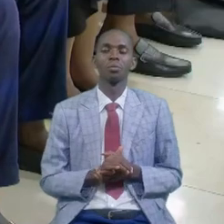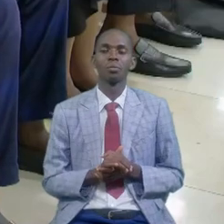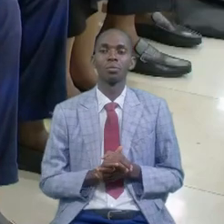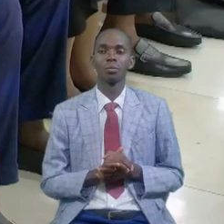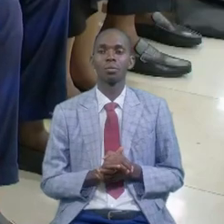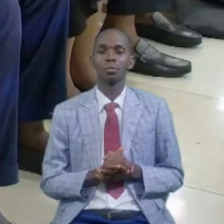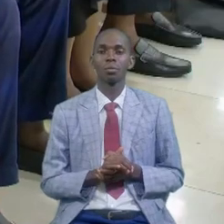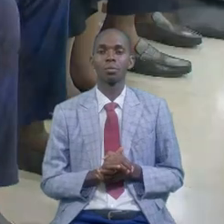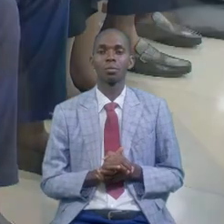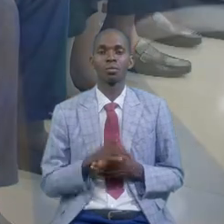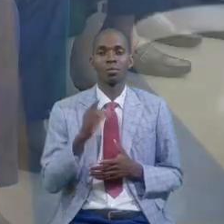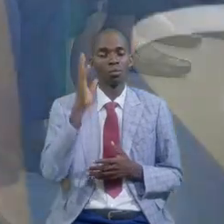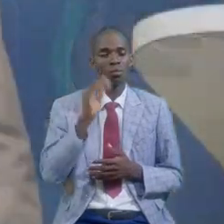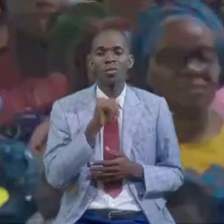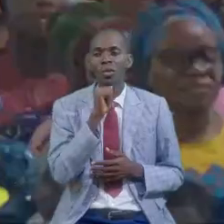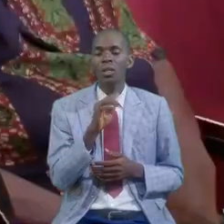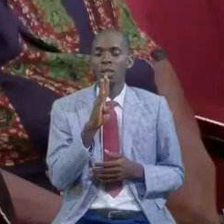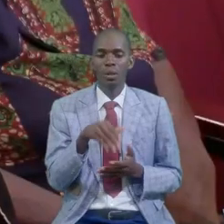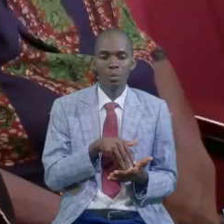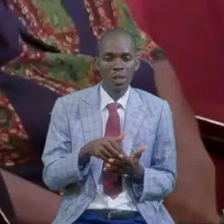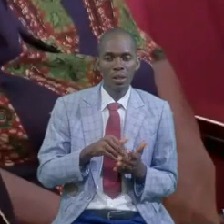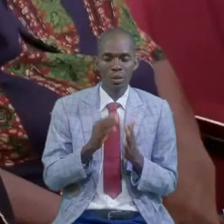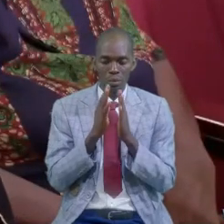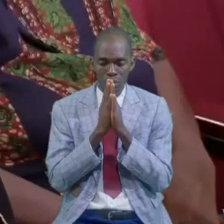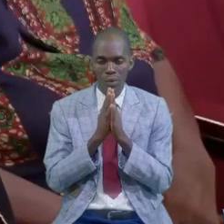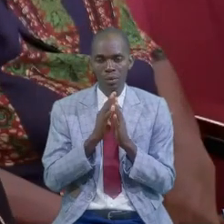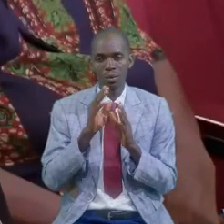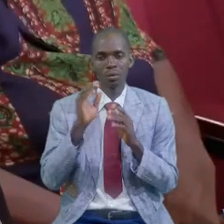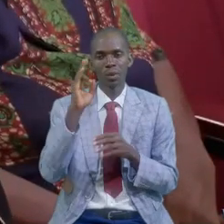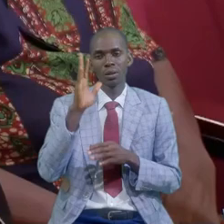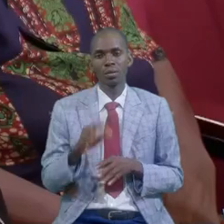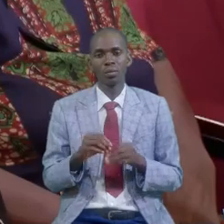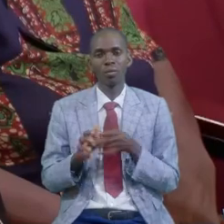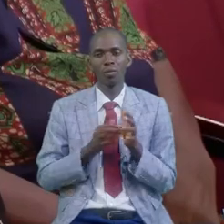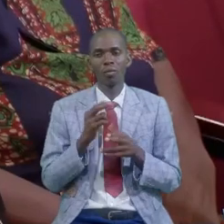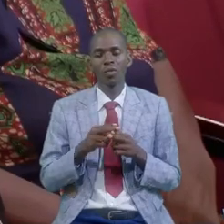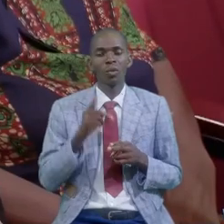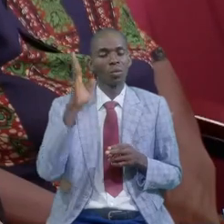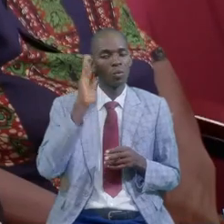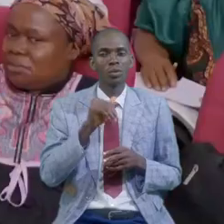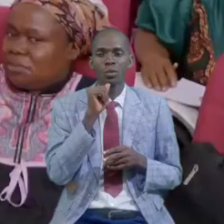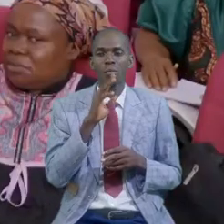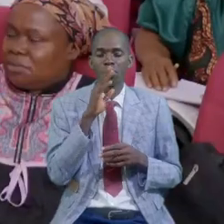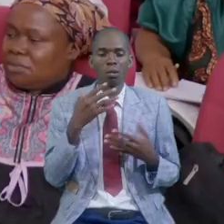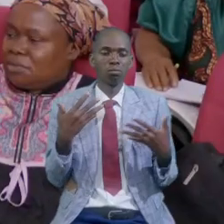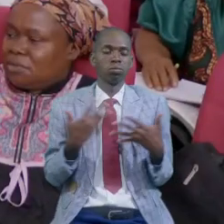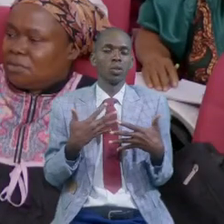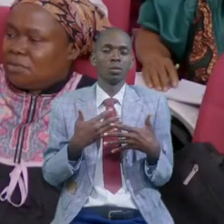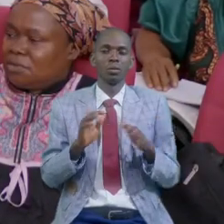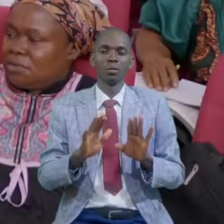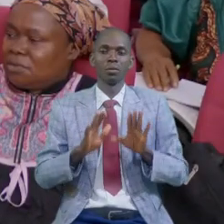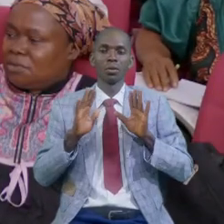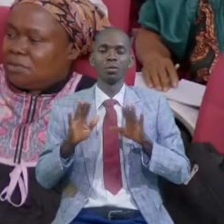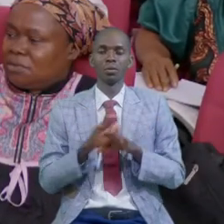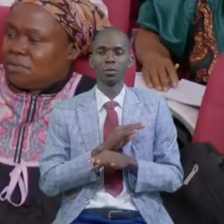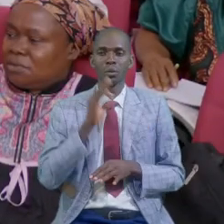Amen. A prayerless minister. Amen. A timid, fearful minister. Amen.